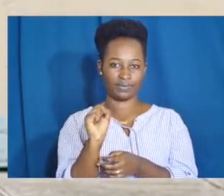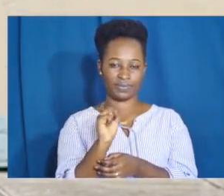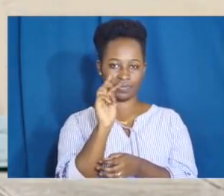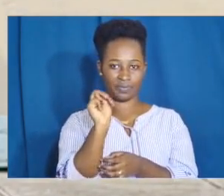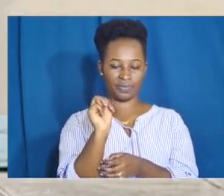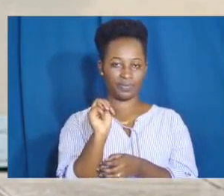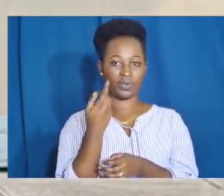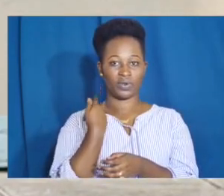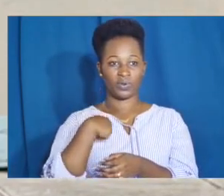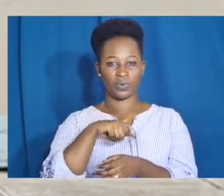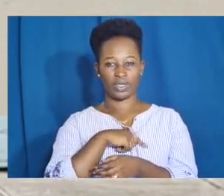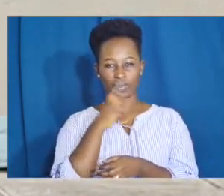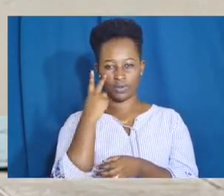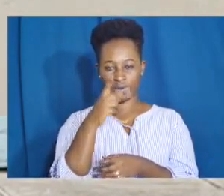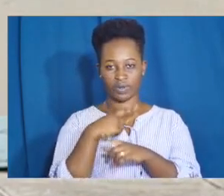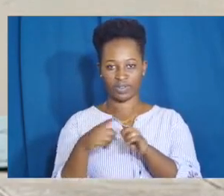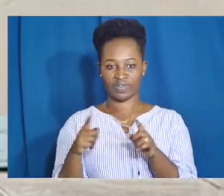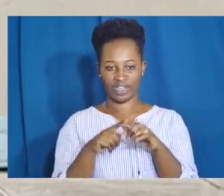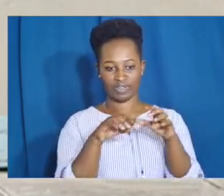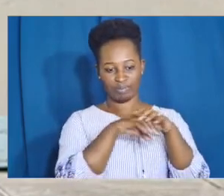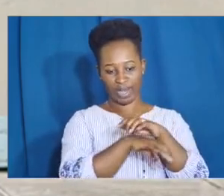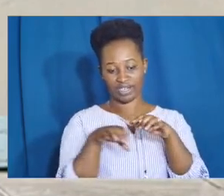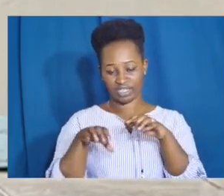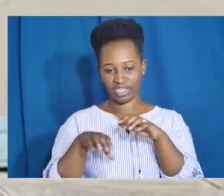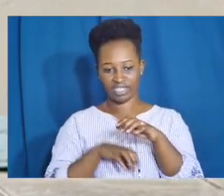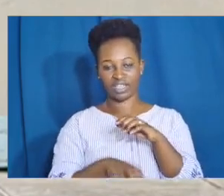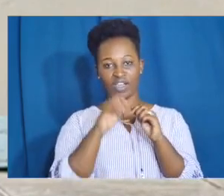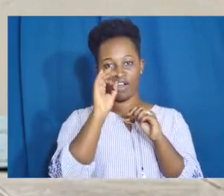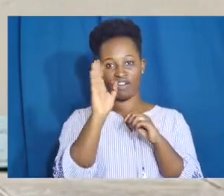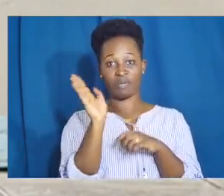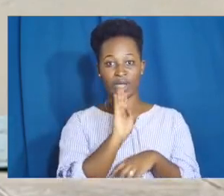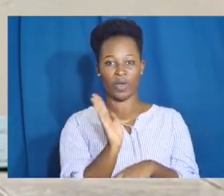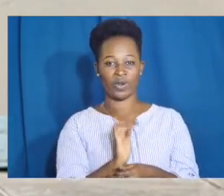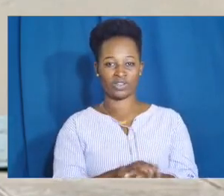We also saw different branches of biology.